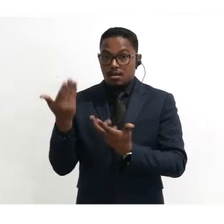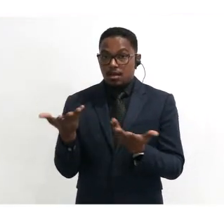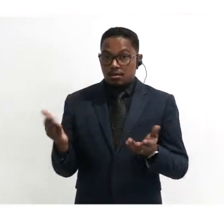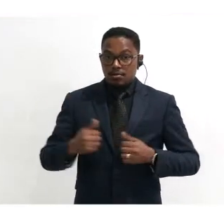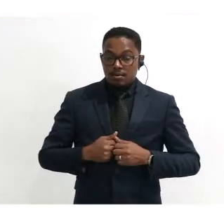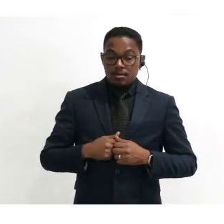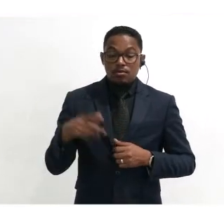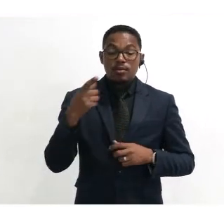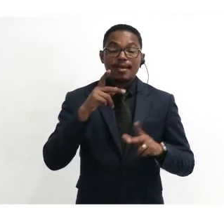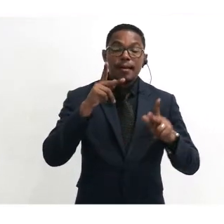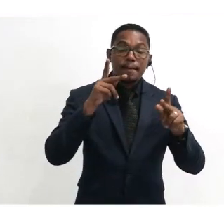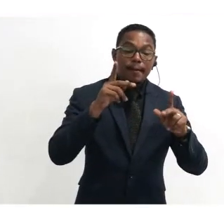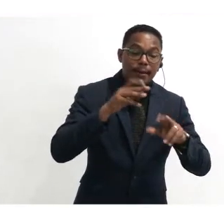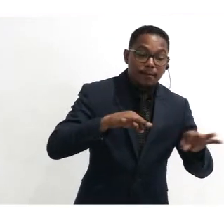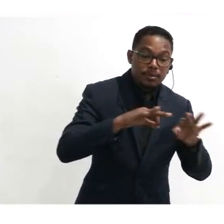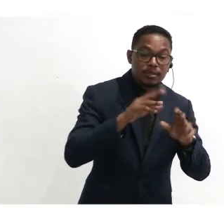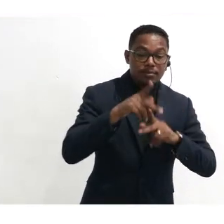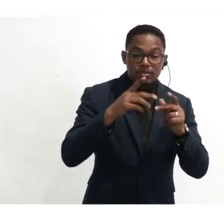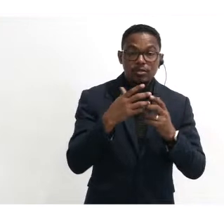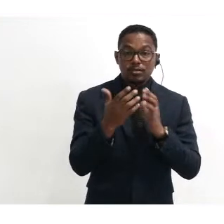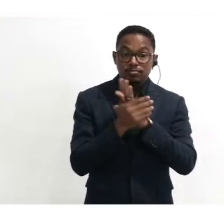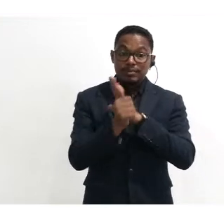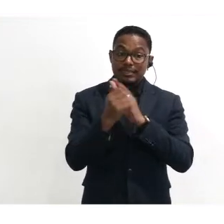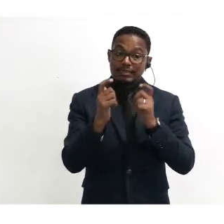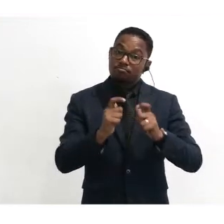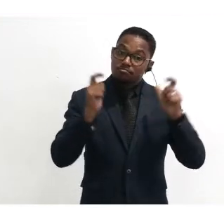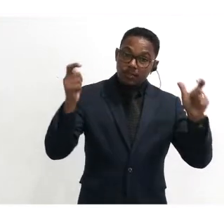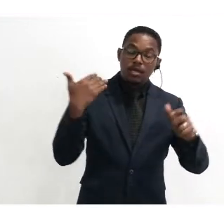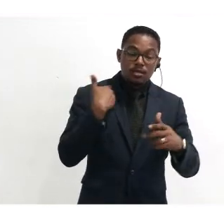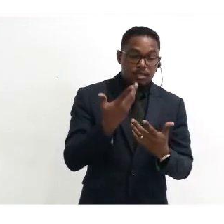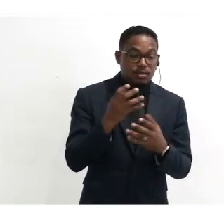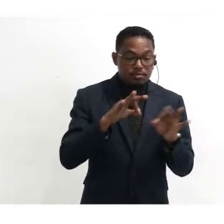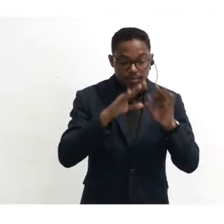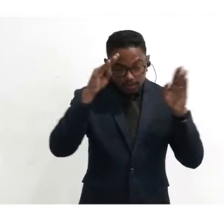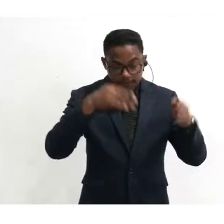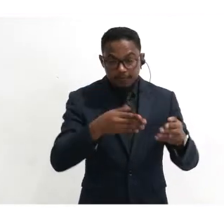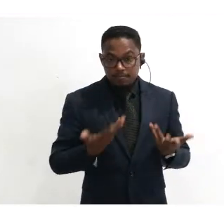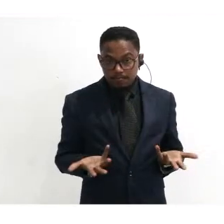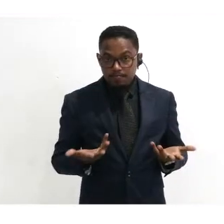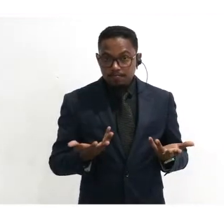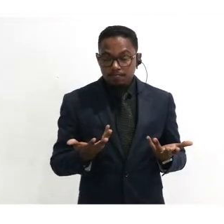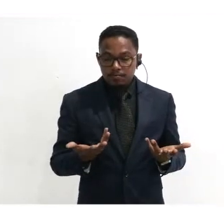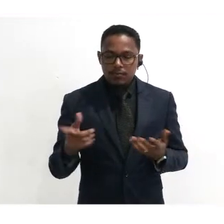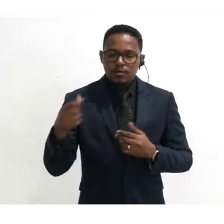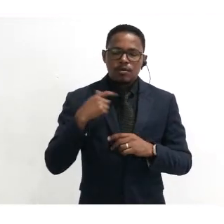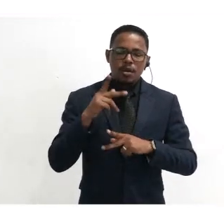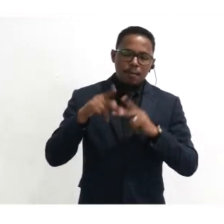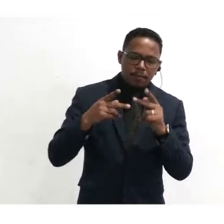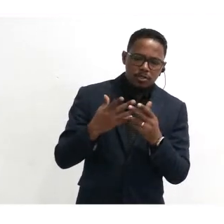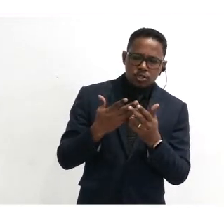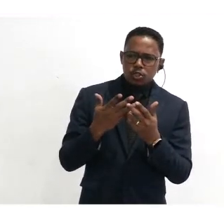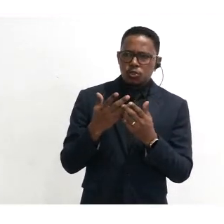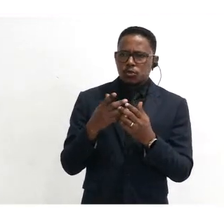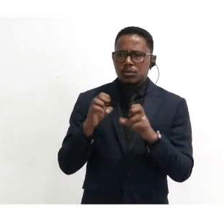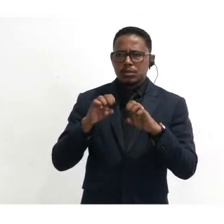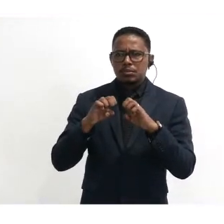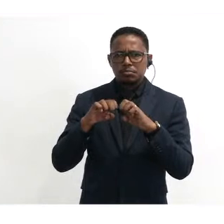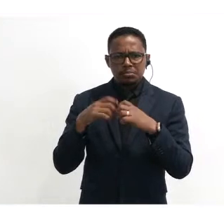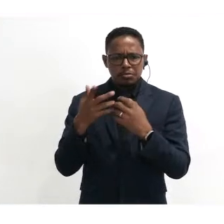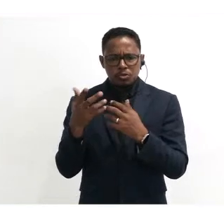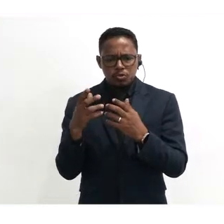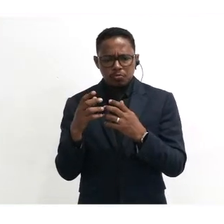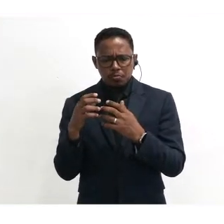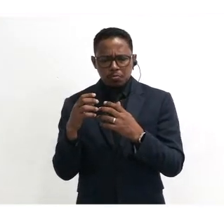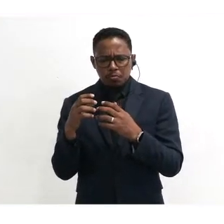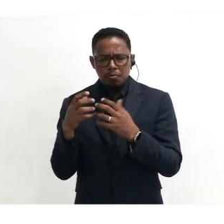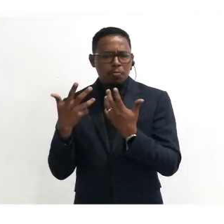and you need people also that are more maybe good with operating equipment. So it's a whole range of things that we